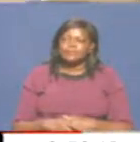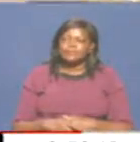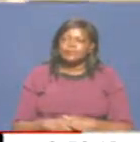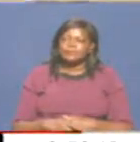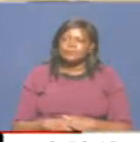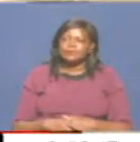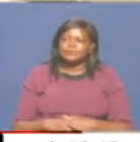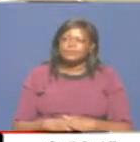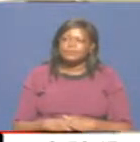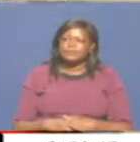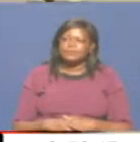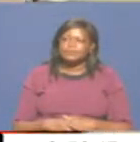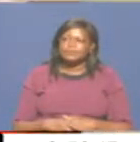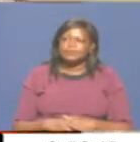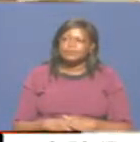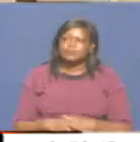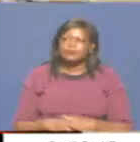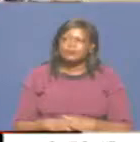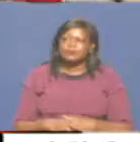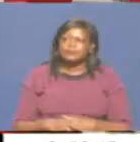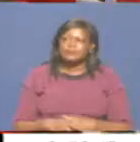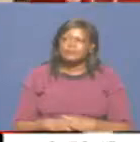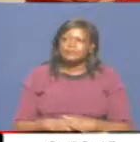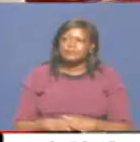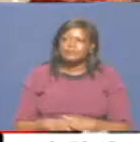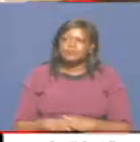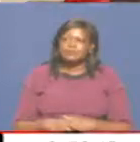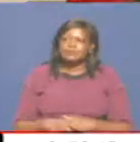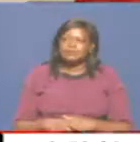service, gets it over the...